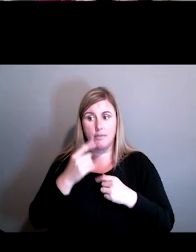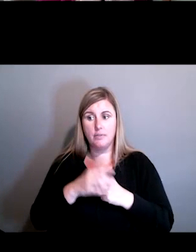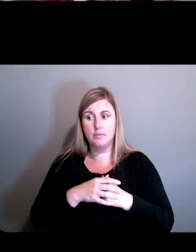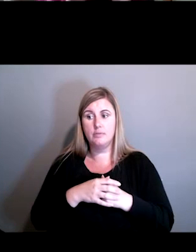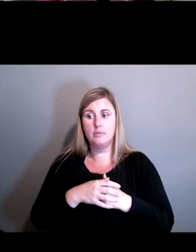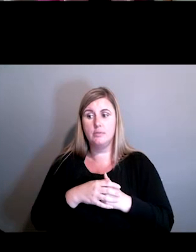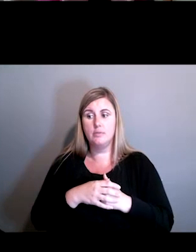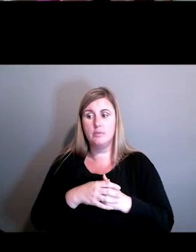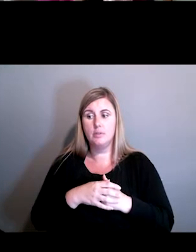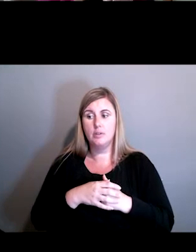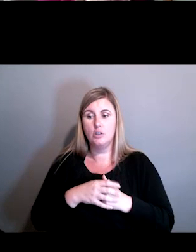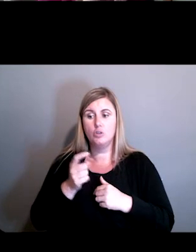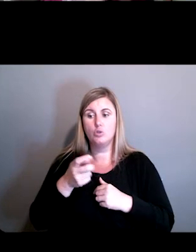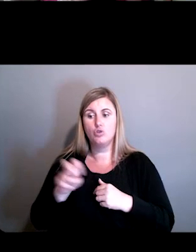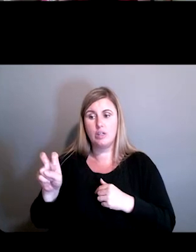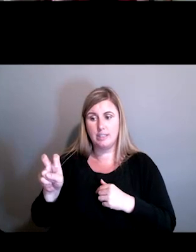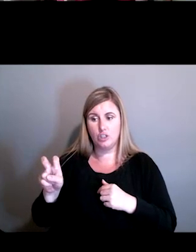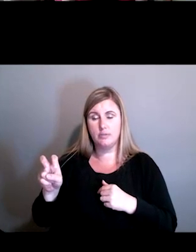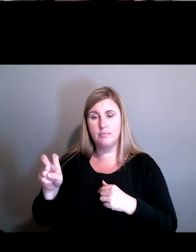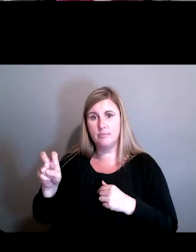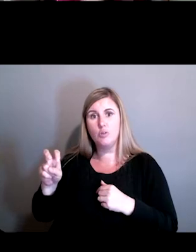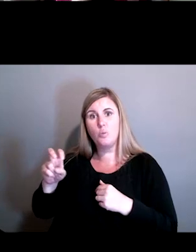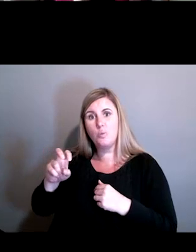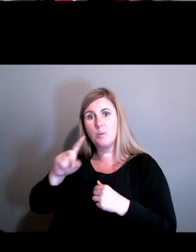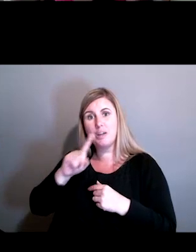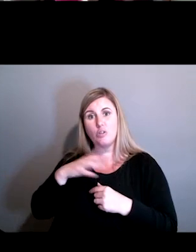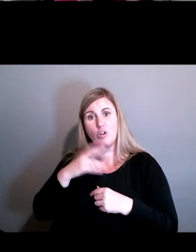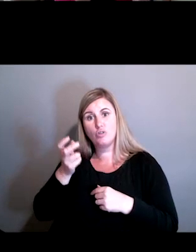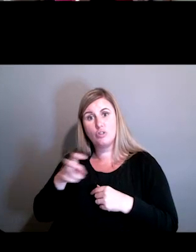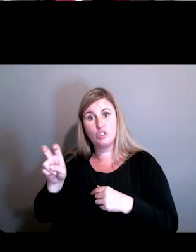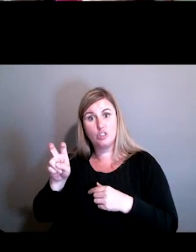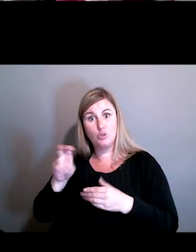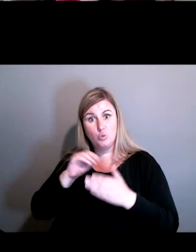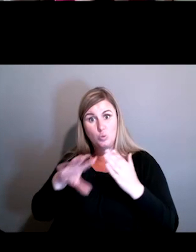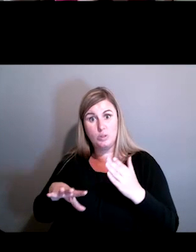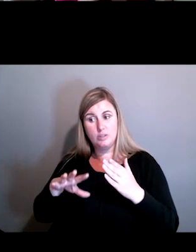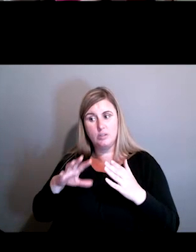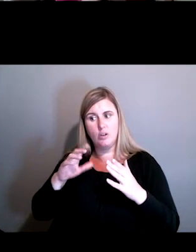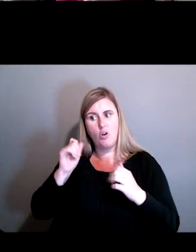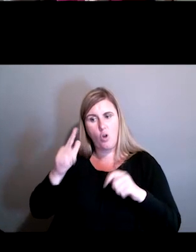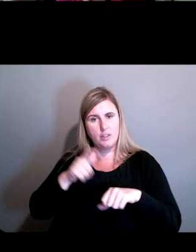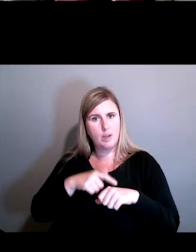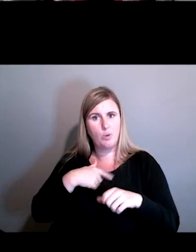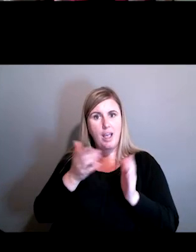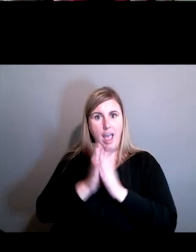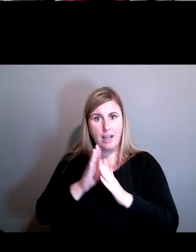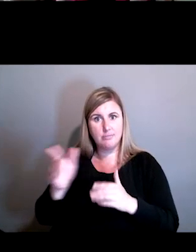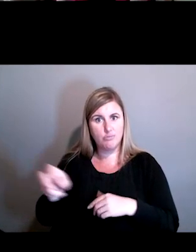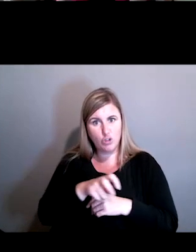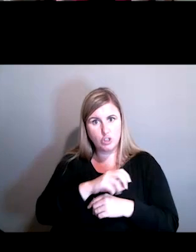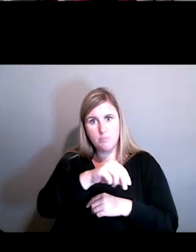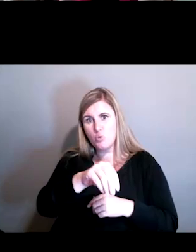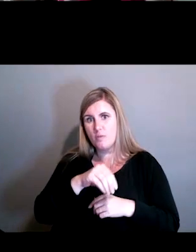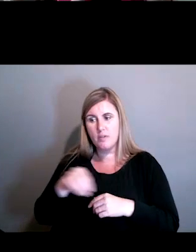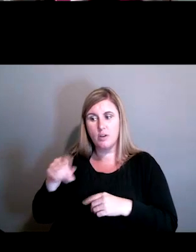we want to make sure that our students transition all the time when we ask them to. Because if you're at work, it's always easier to transition